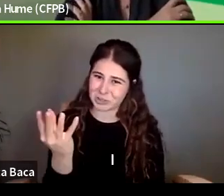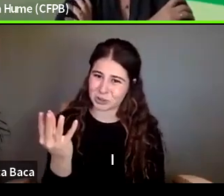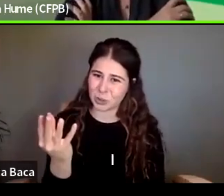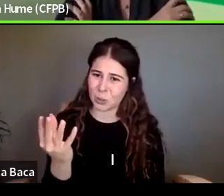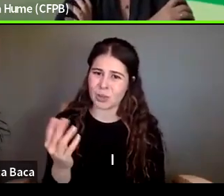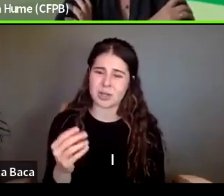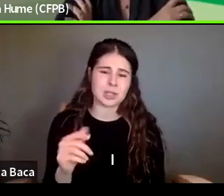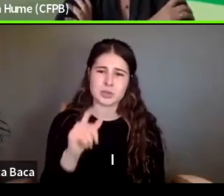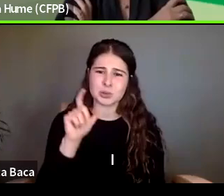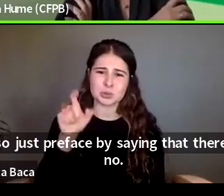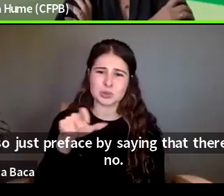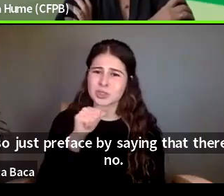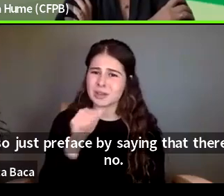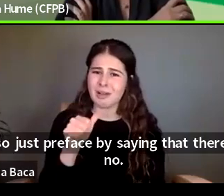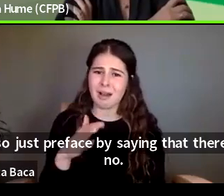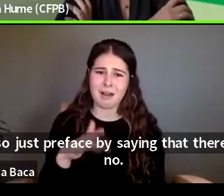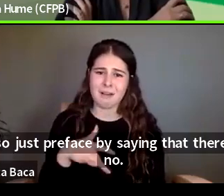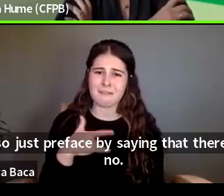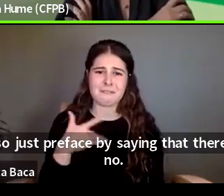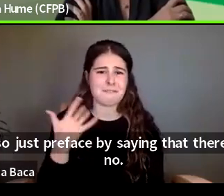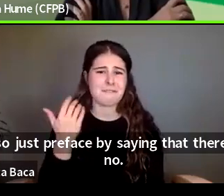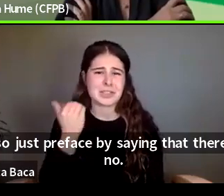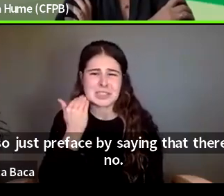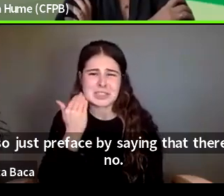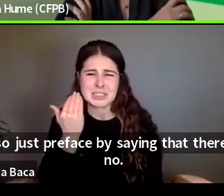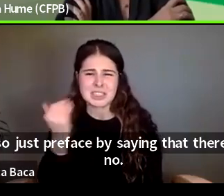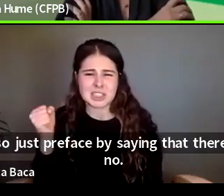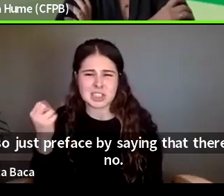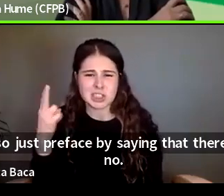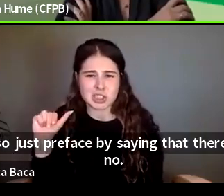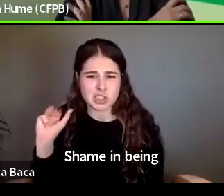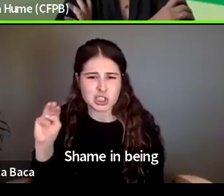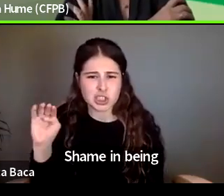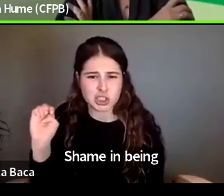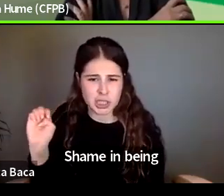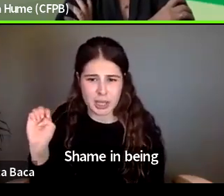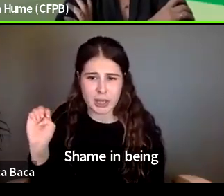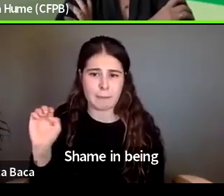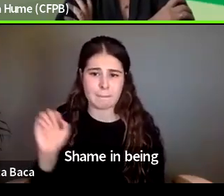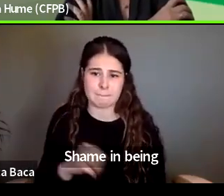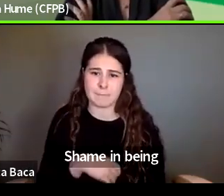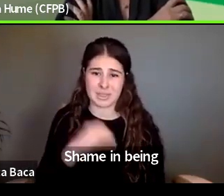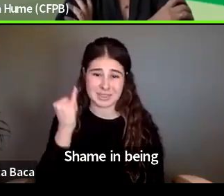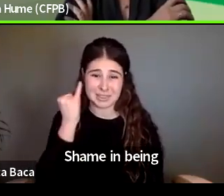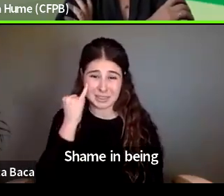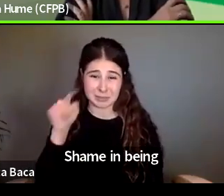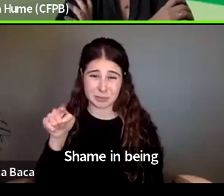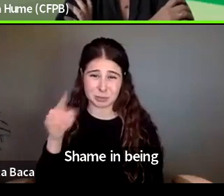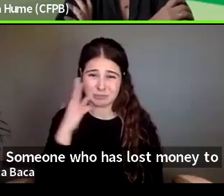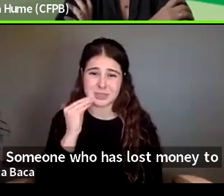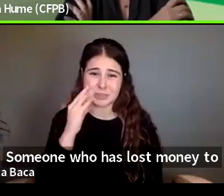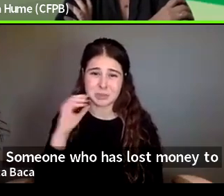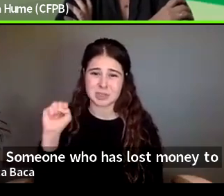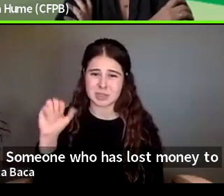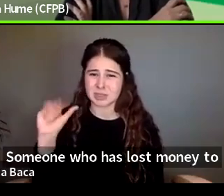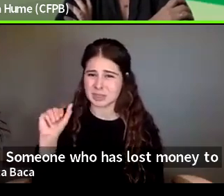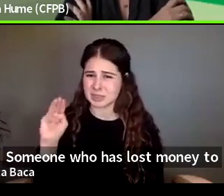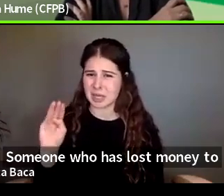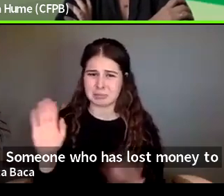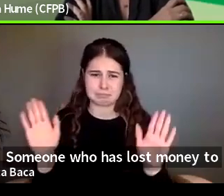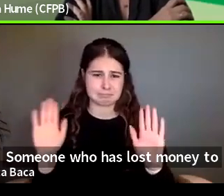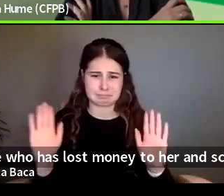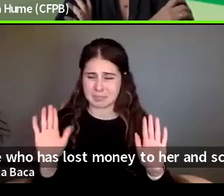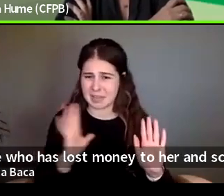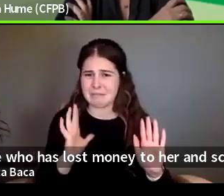shame in being someone who has lost money to a fraud and scam. Scammers